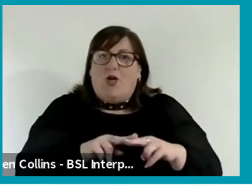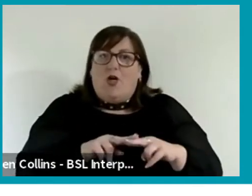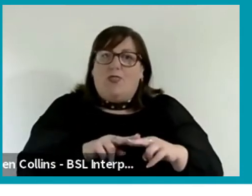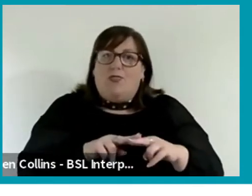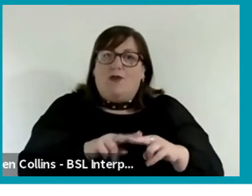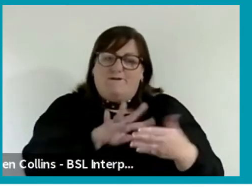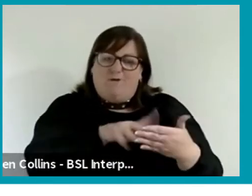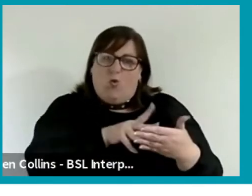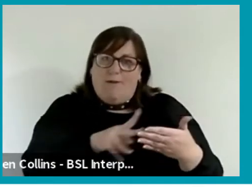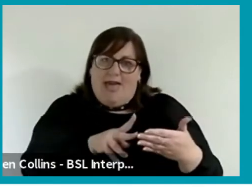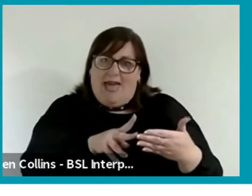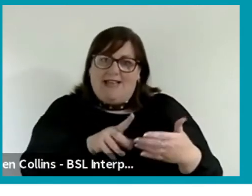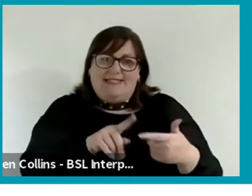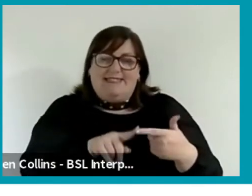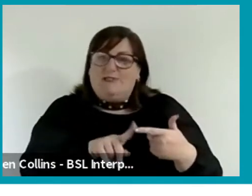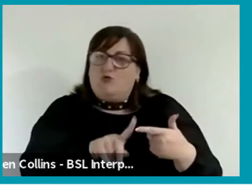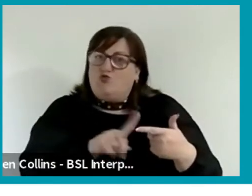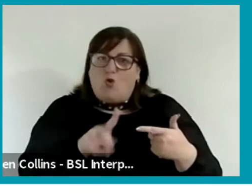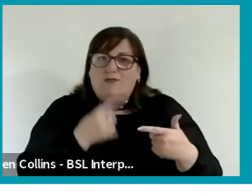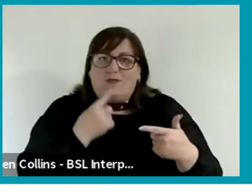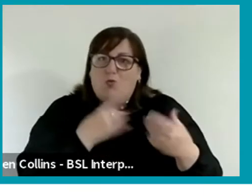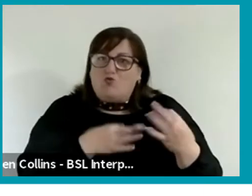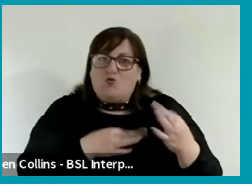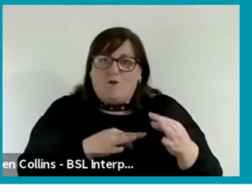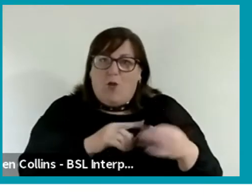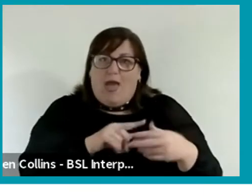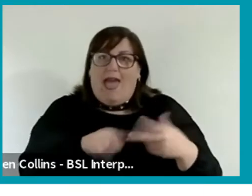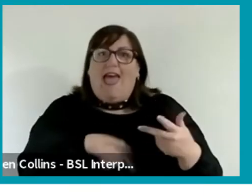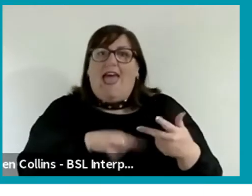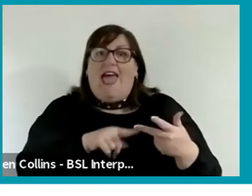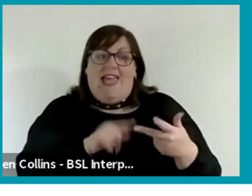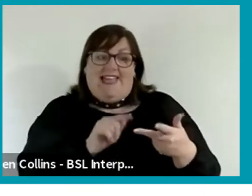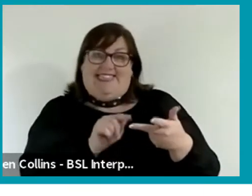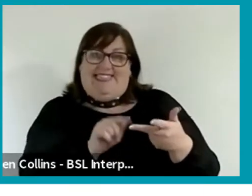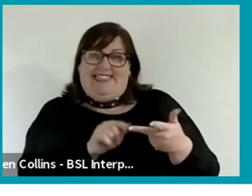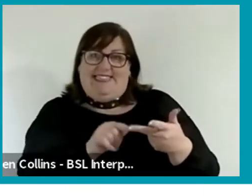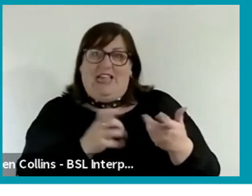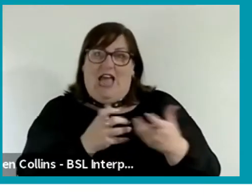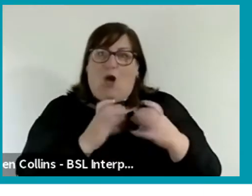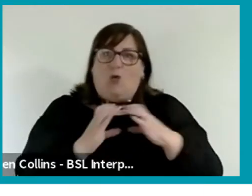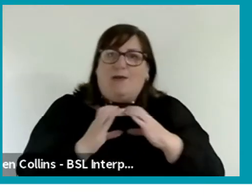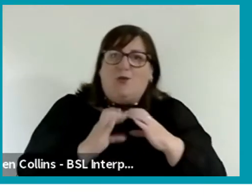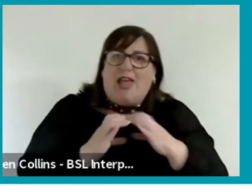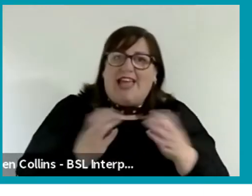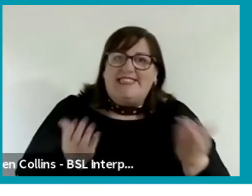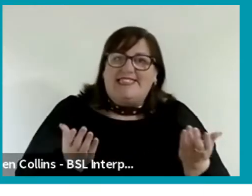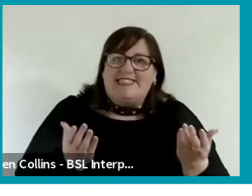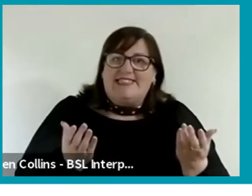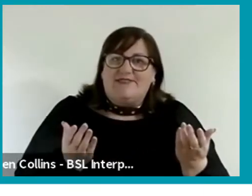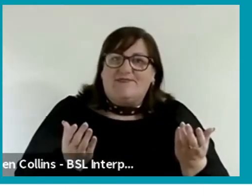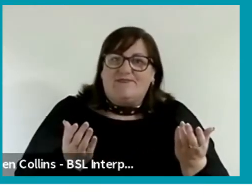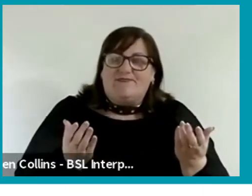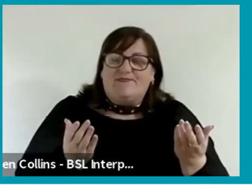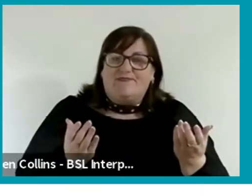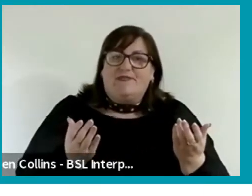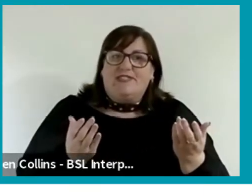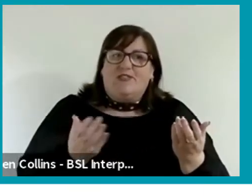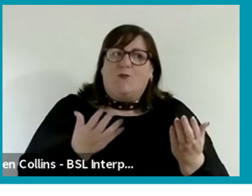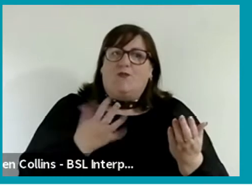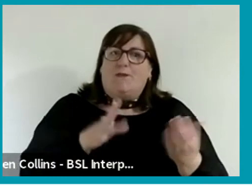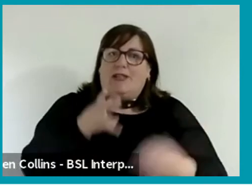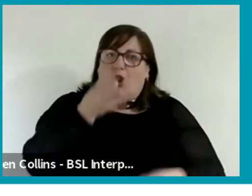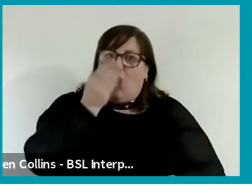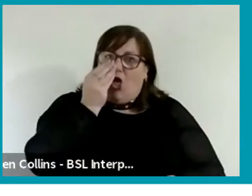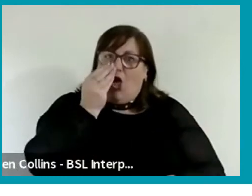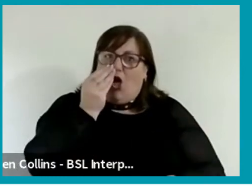what we also do is to mention these things in our campaigns. So what we've done a few times already in